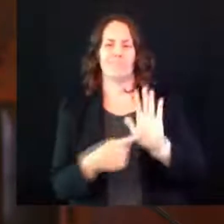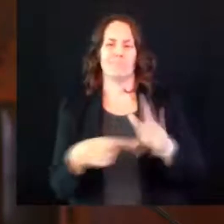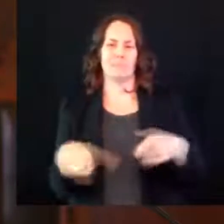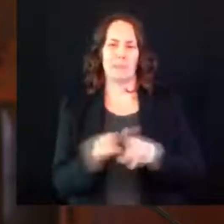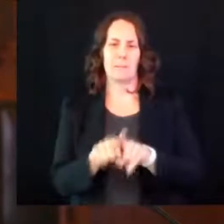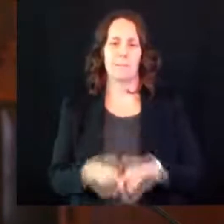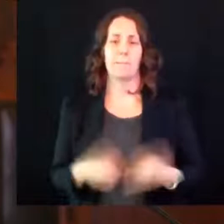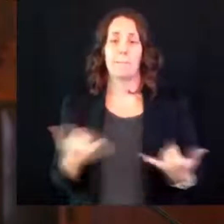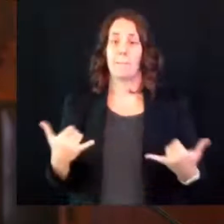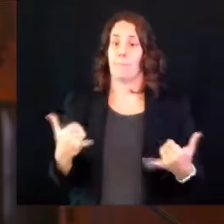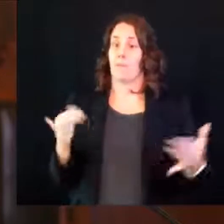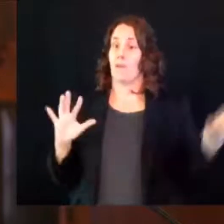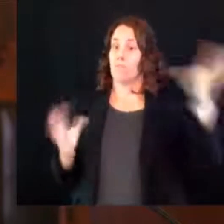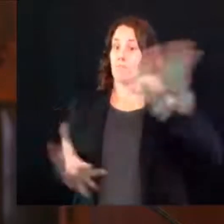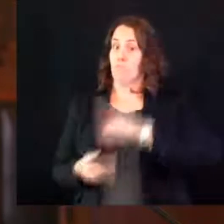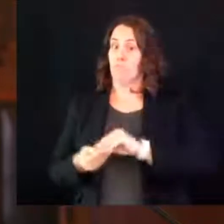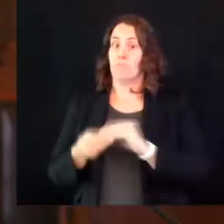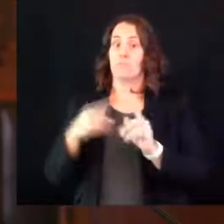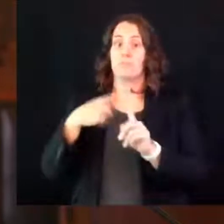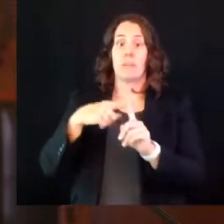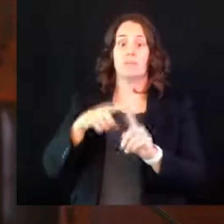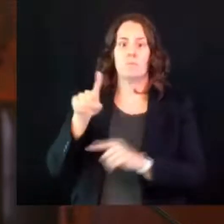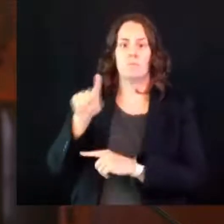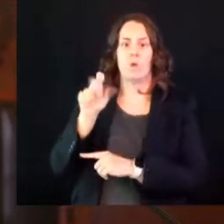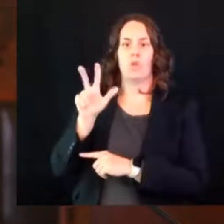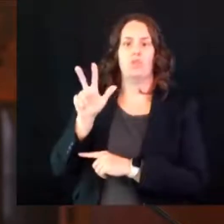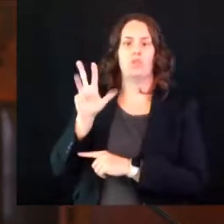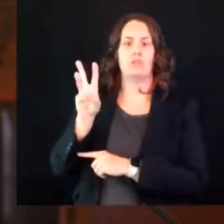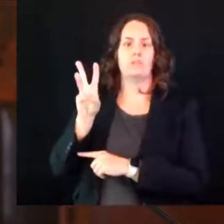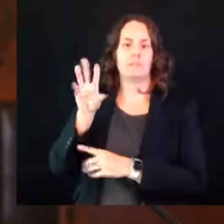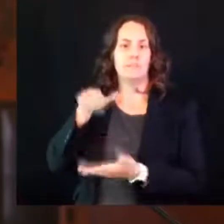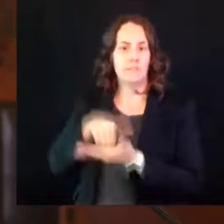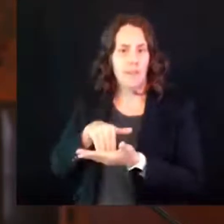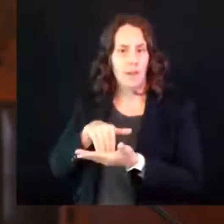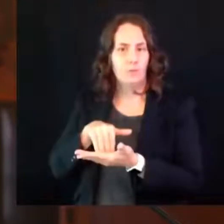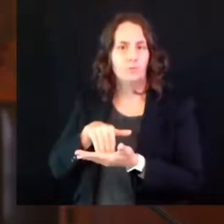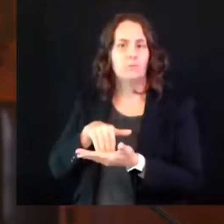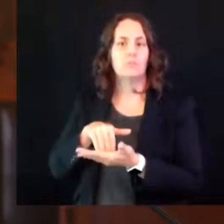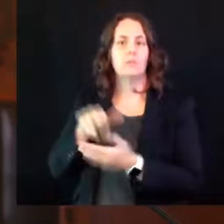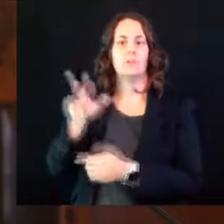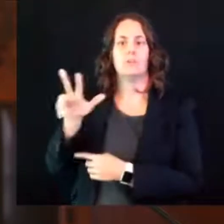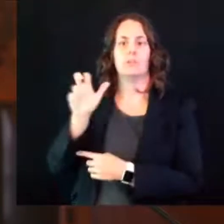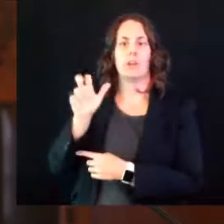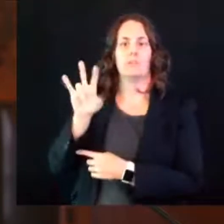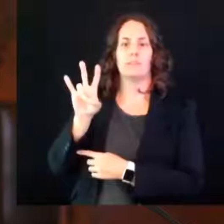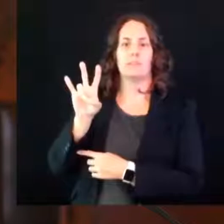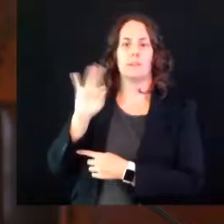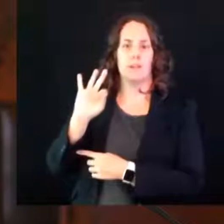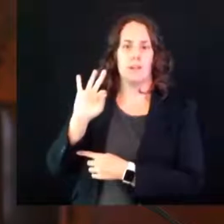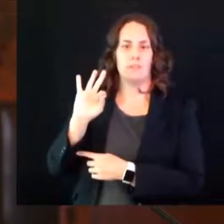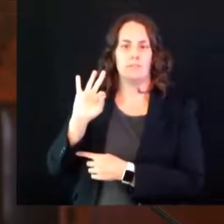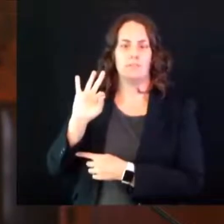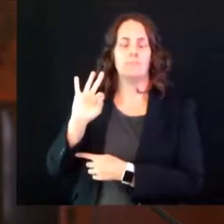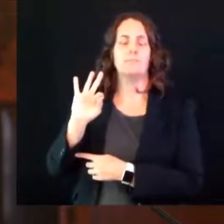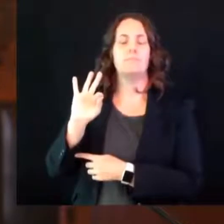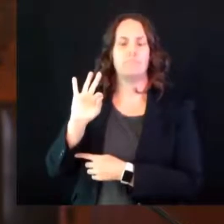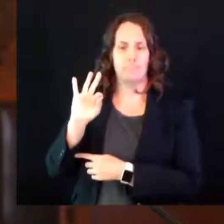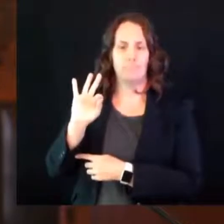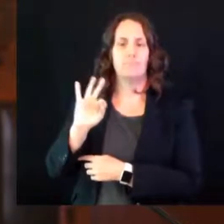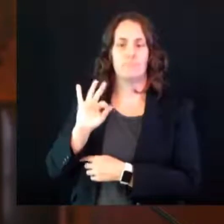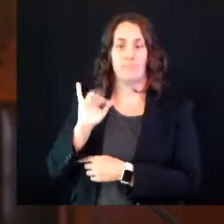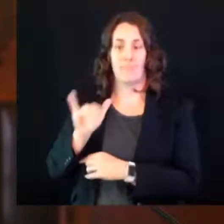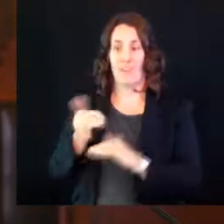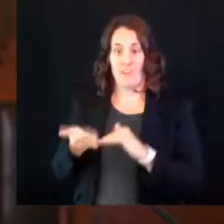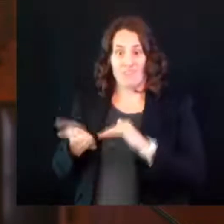136,379 confirmed cases of COVID-19 in Wisconsin, which is an increase of 2,020 cases over